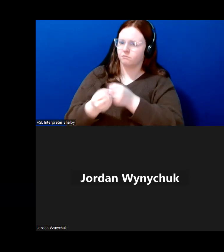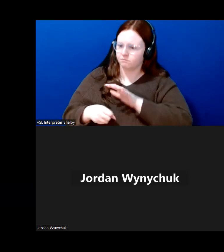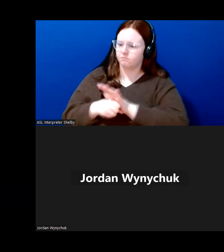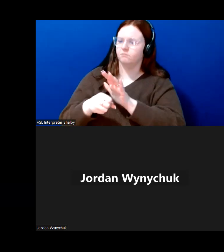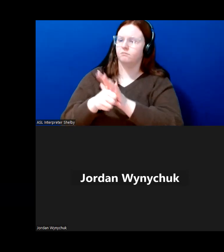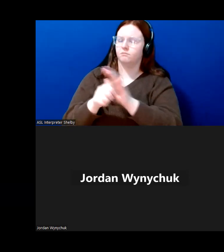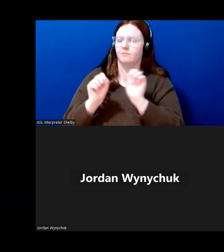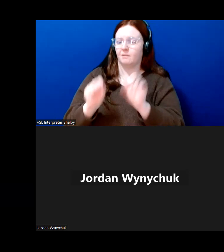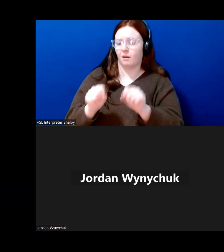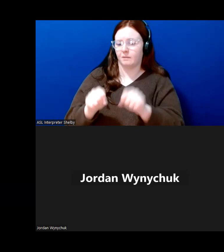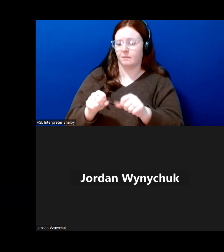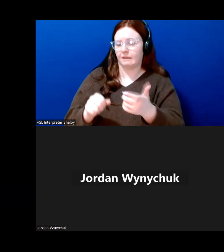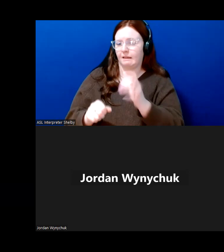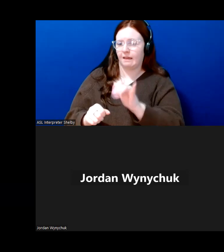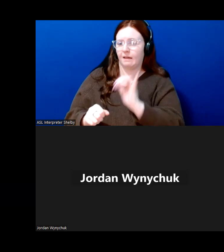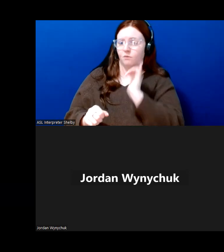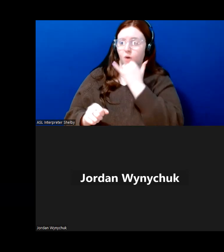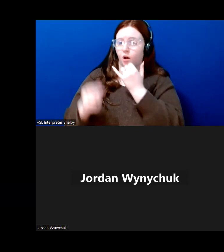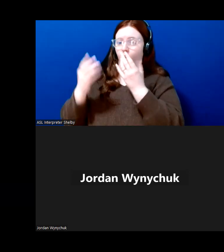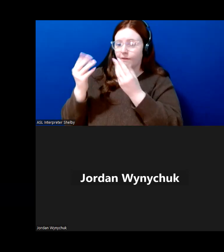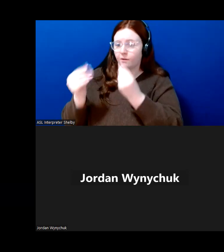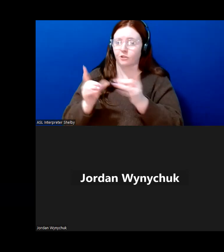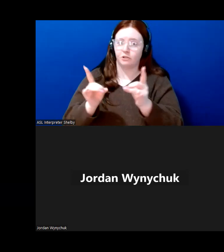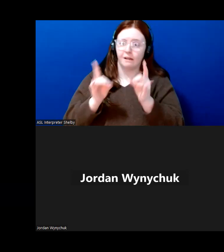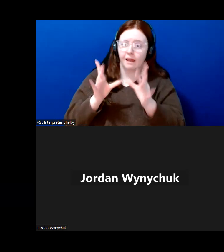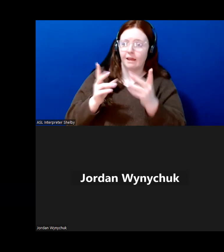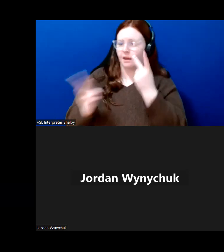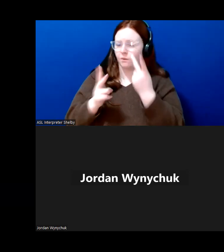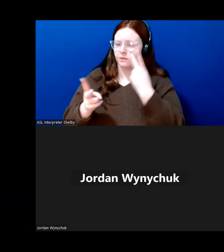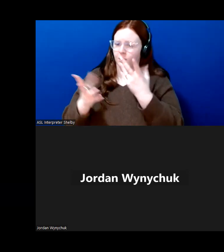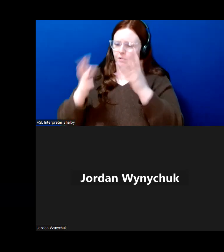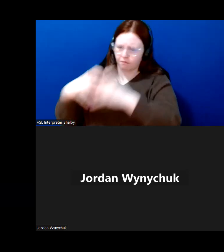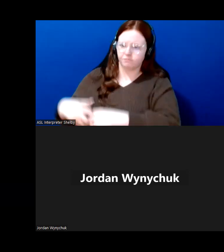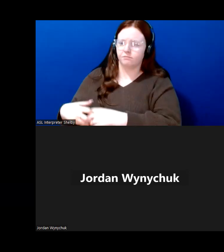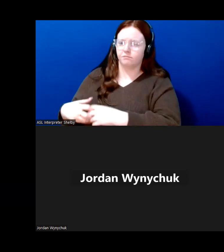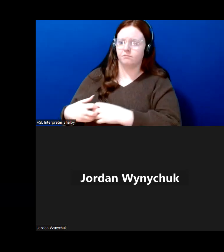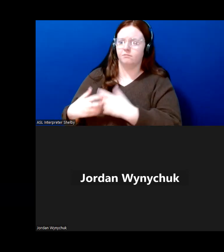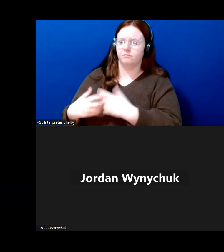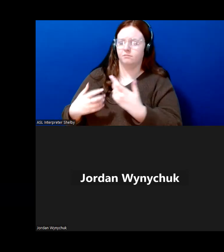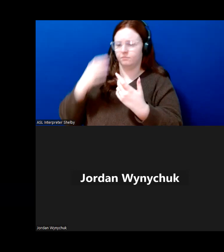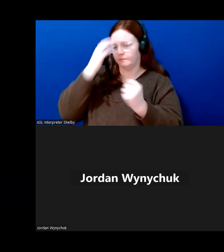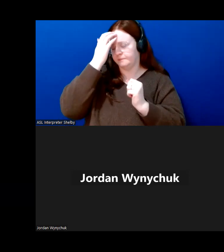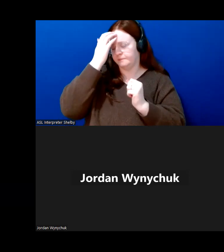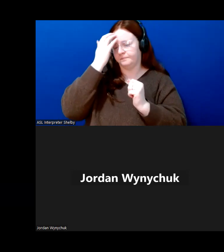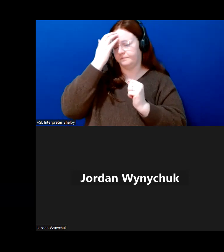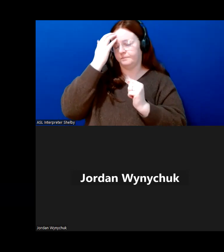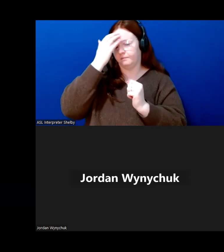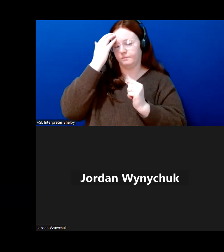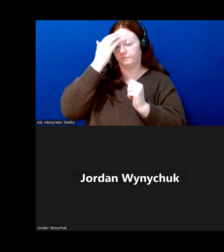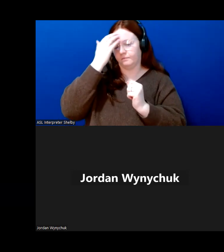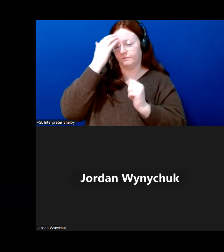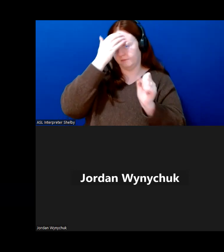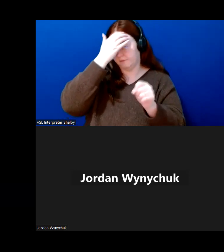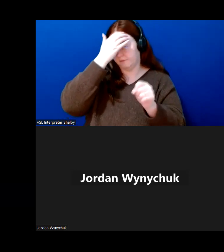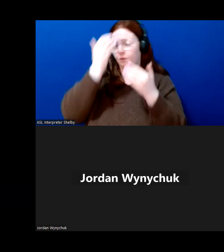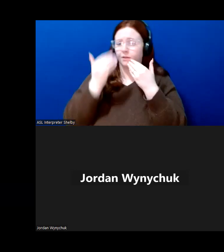potentially combat some of that misinformation and hate that we're currently seeing within the community, or towards the community, I should say. Yeah, so thank